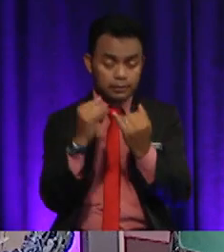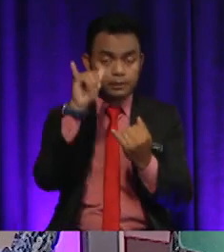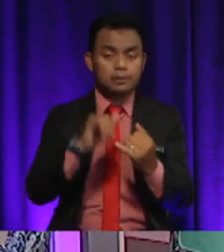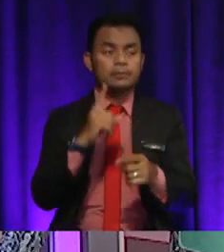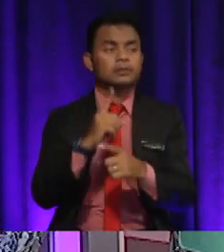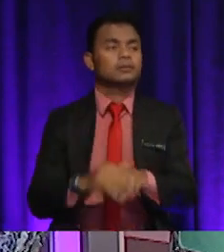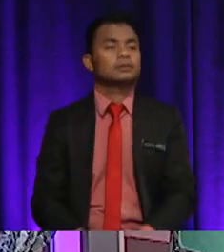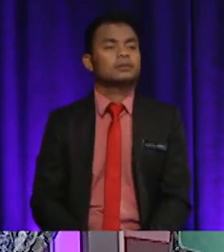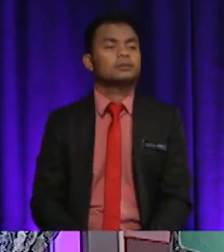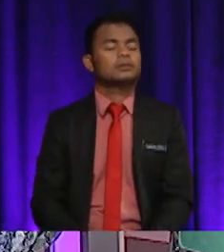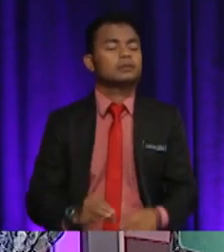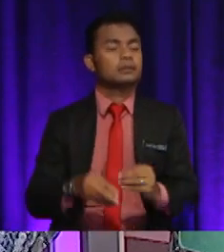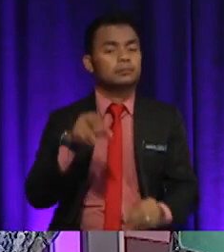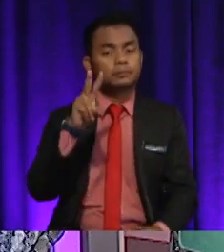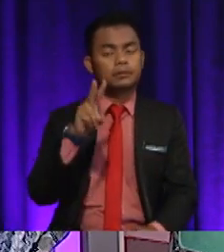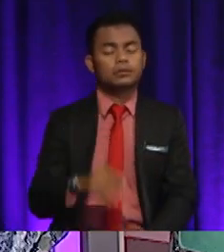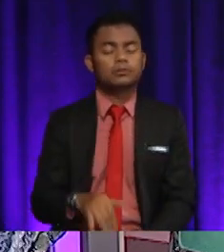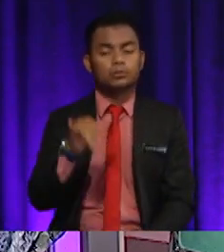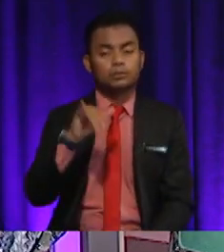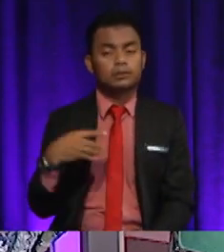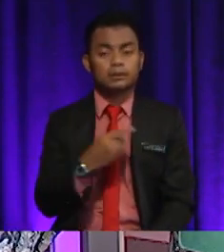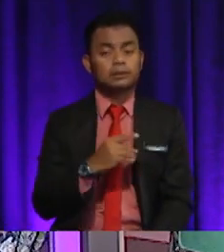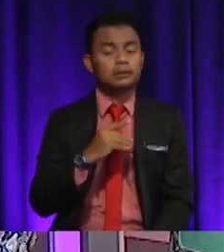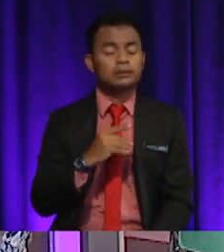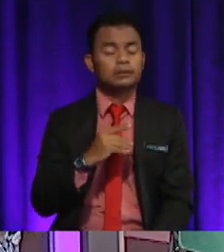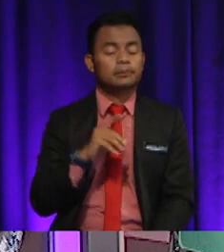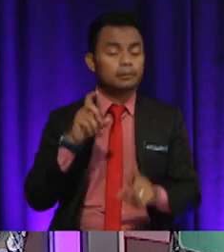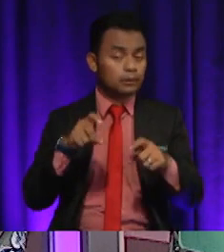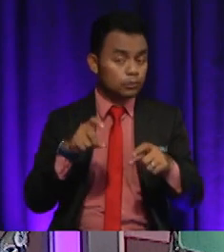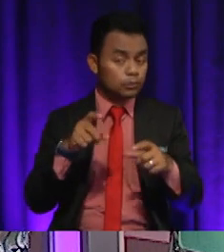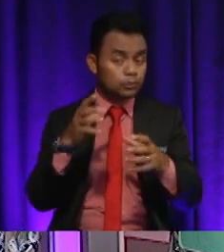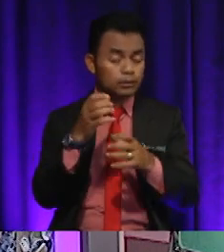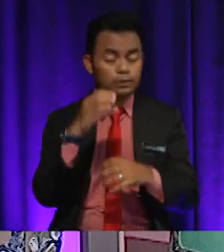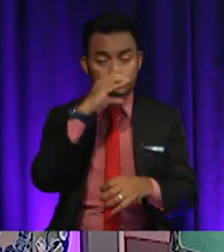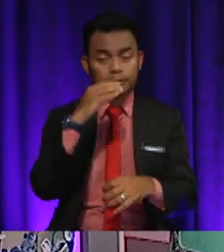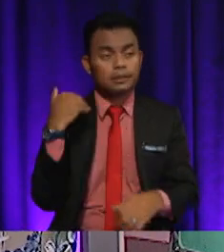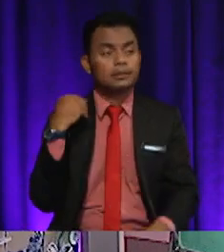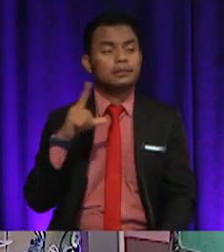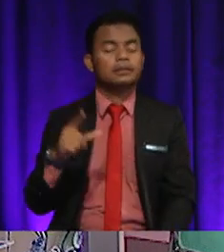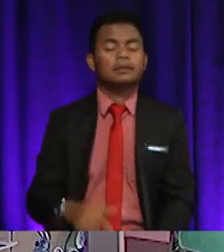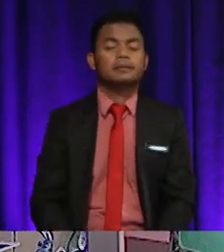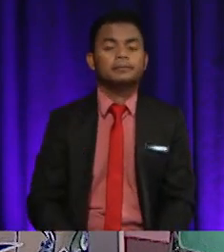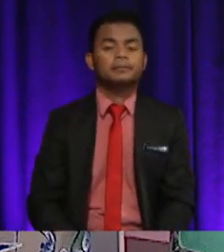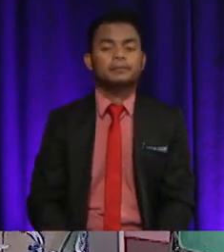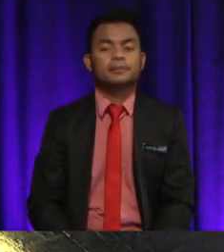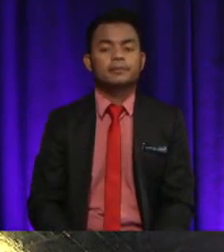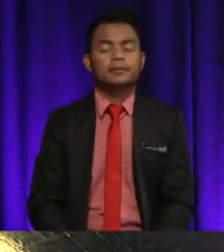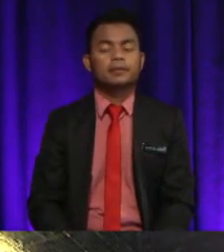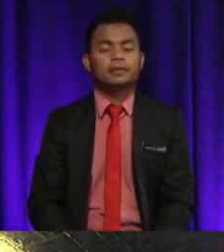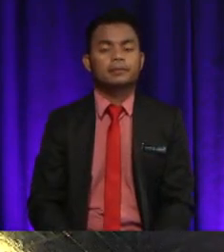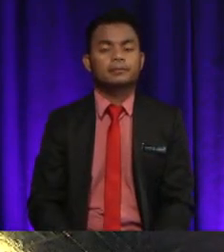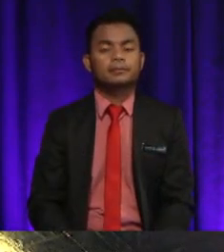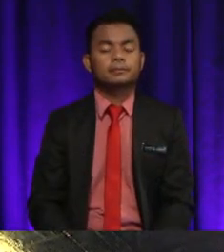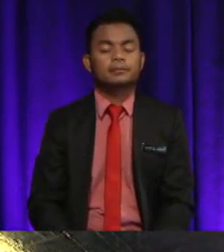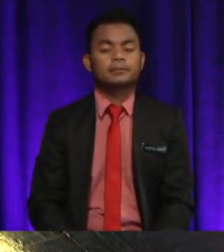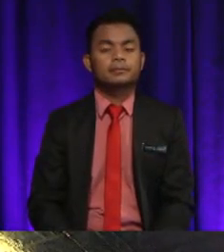the number 2 word that we have to find would be compare. So anyone would like to help us? Wow, this is a long word.